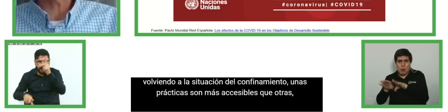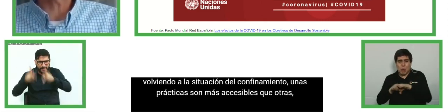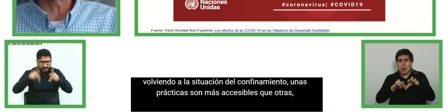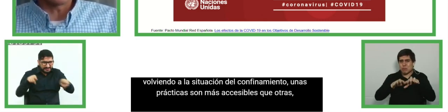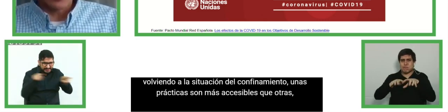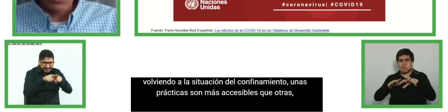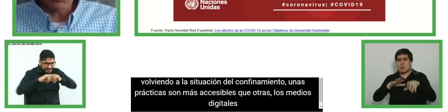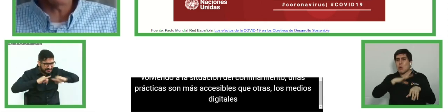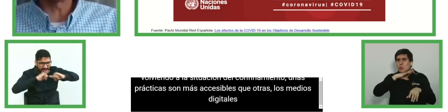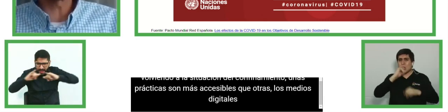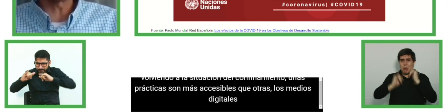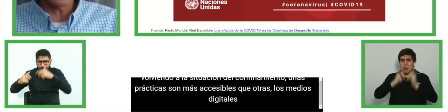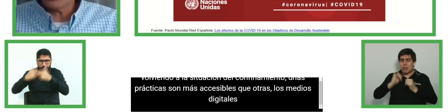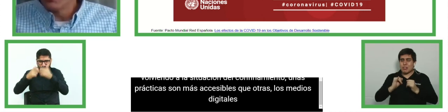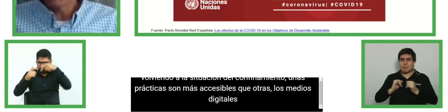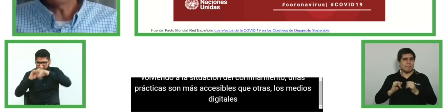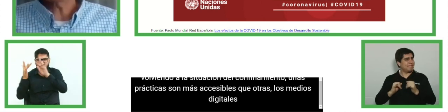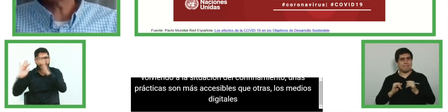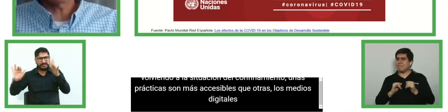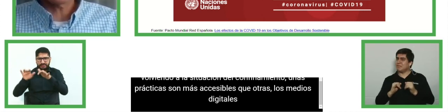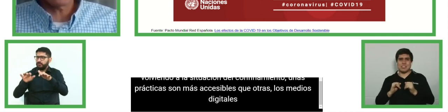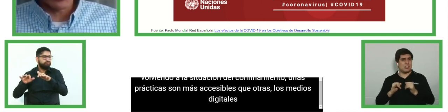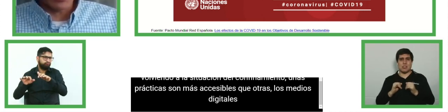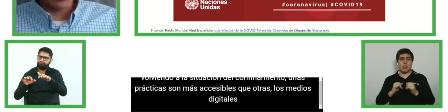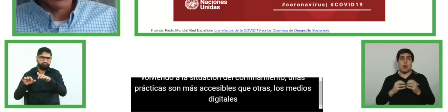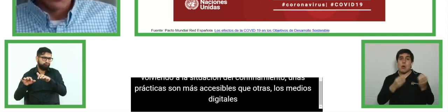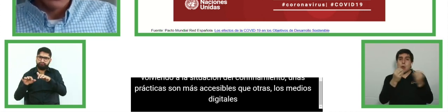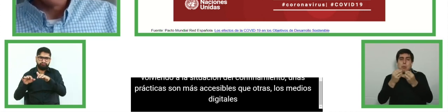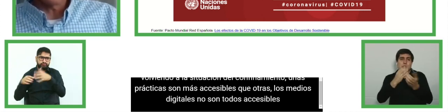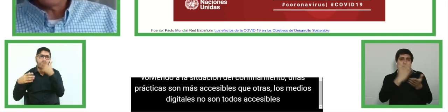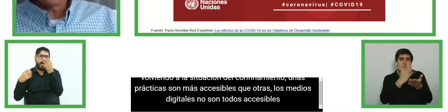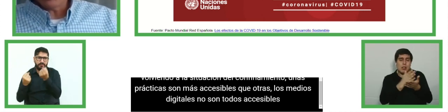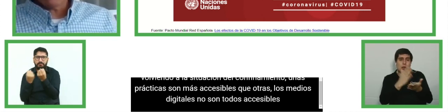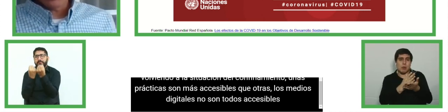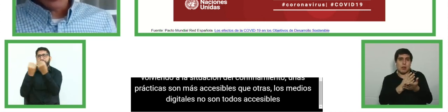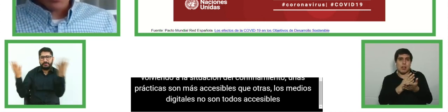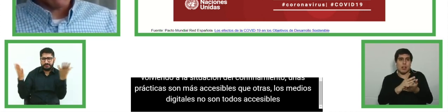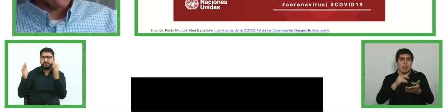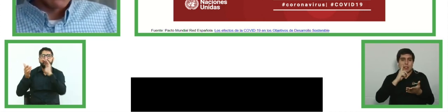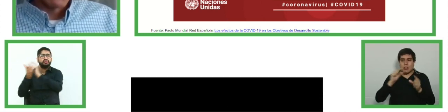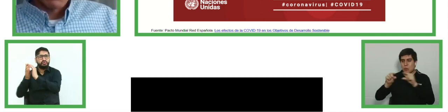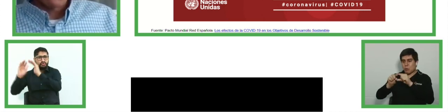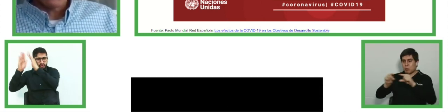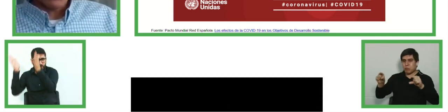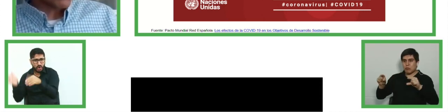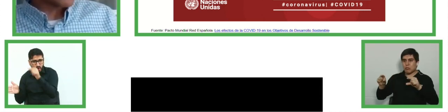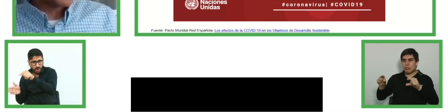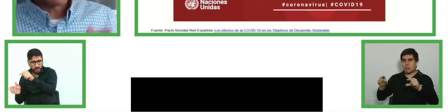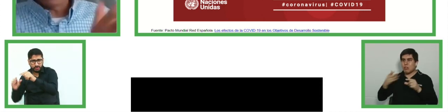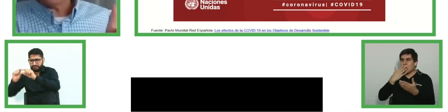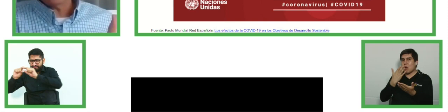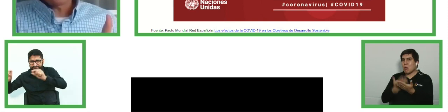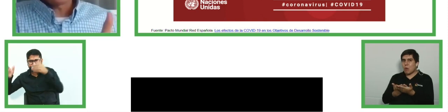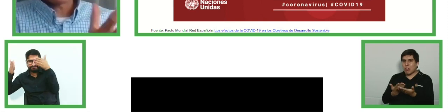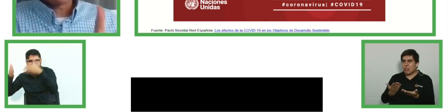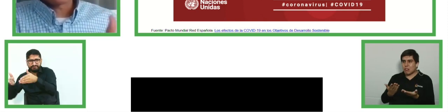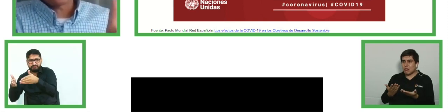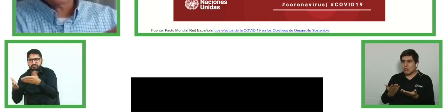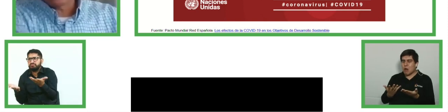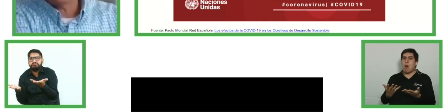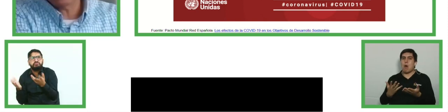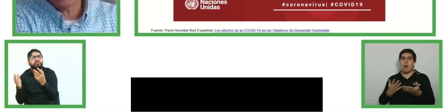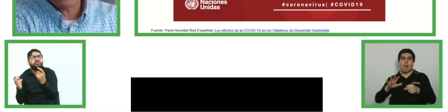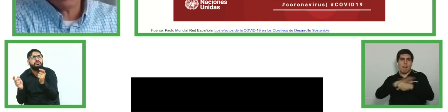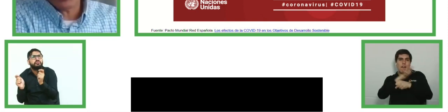are accessible. How many schools have subtitle, real-time subtitle, or captions